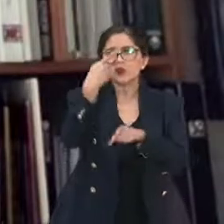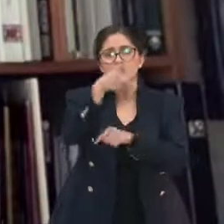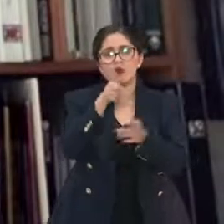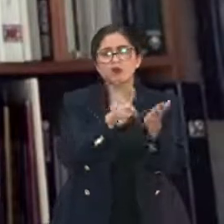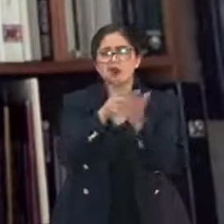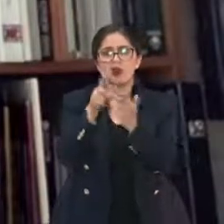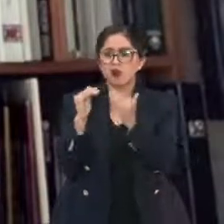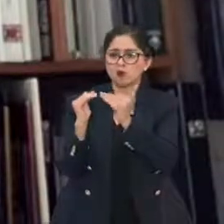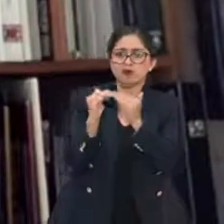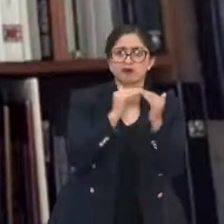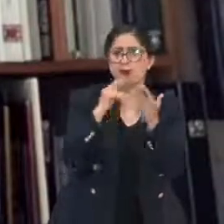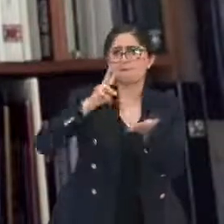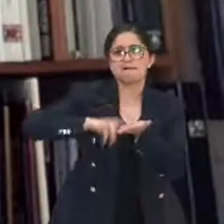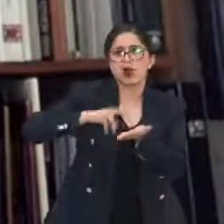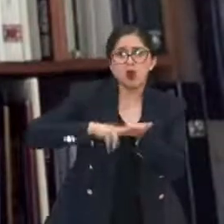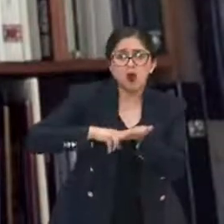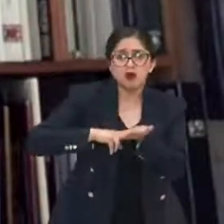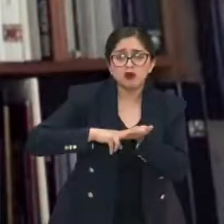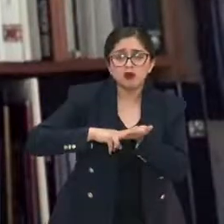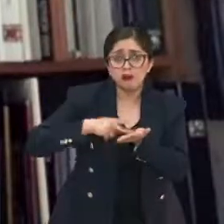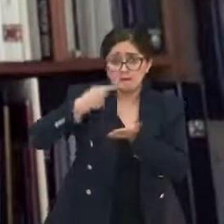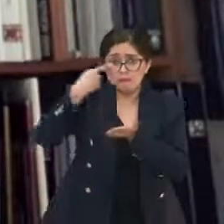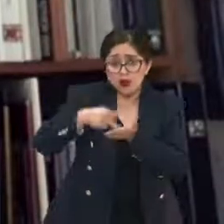this constitutional